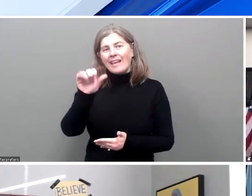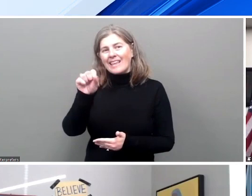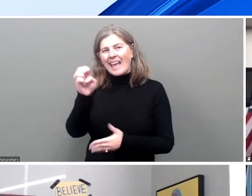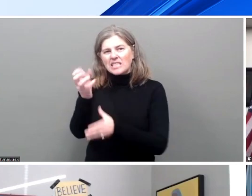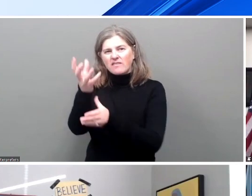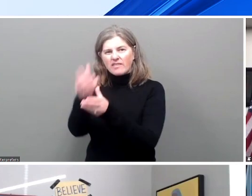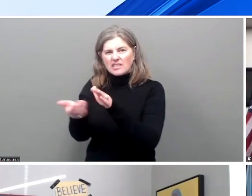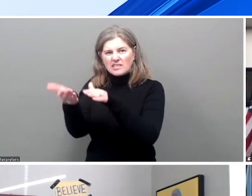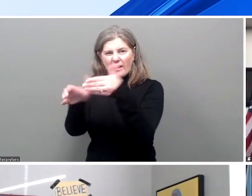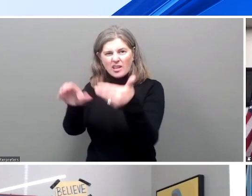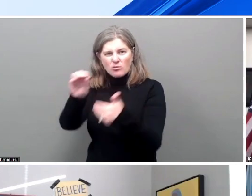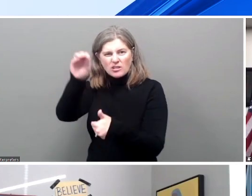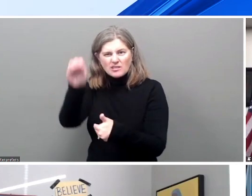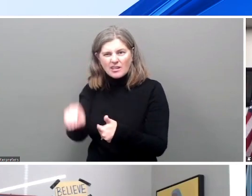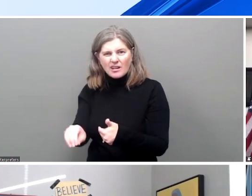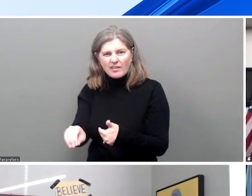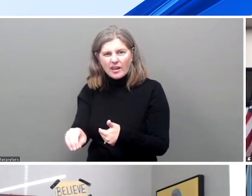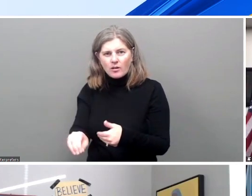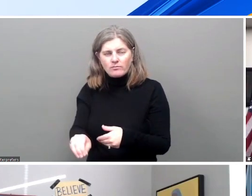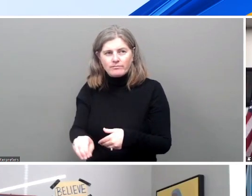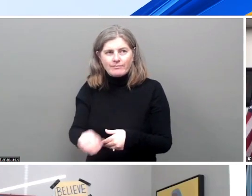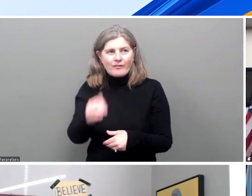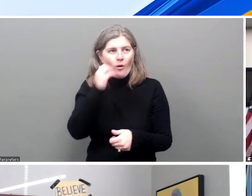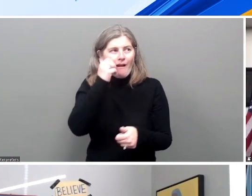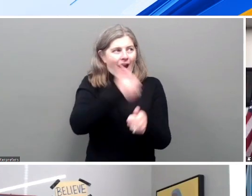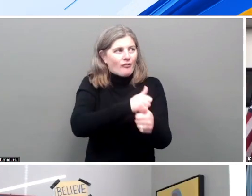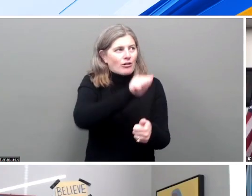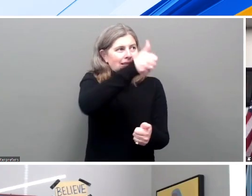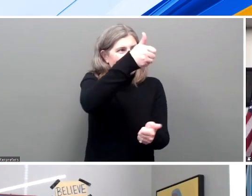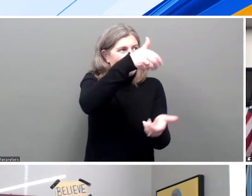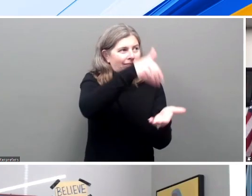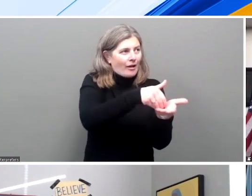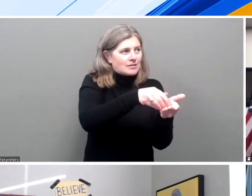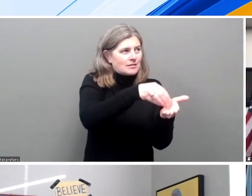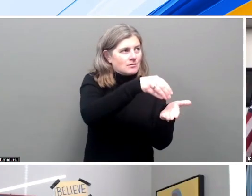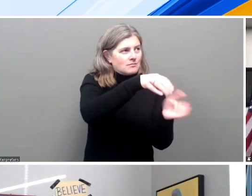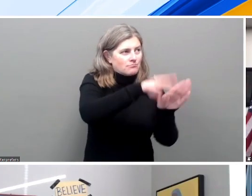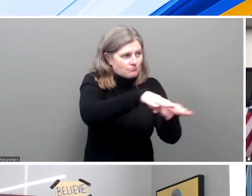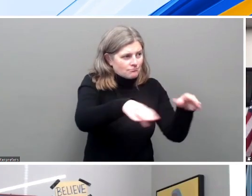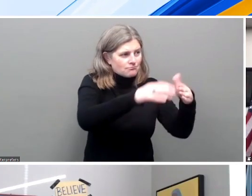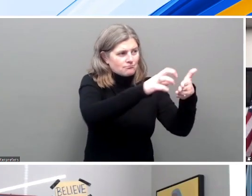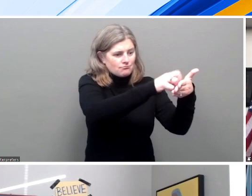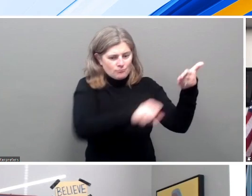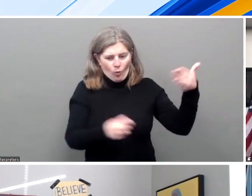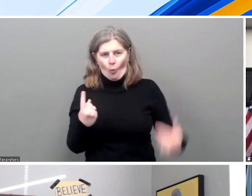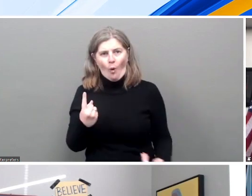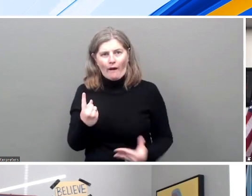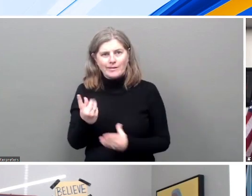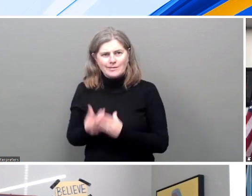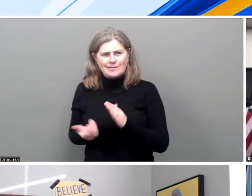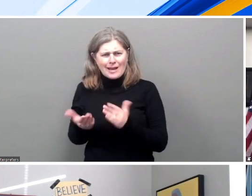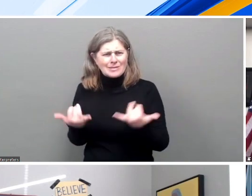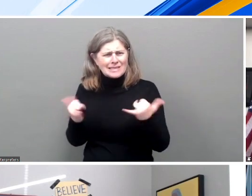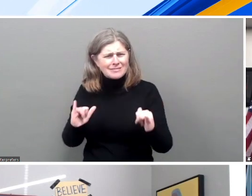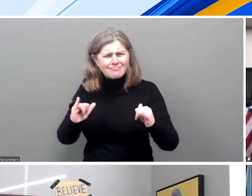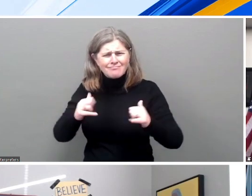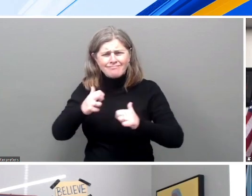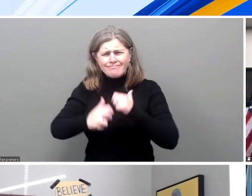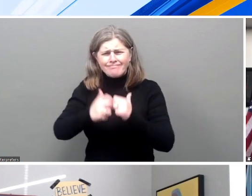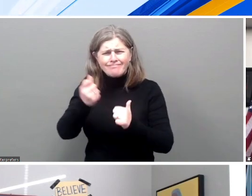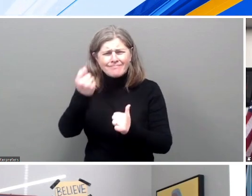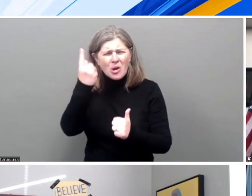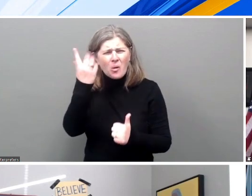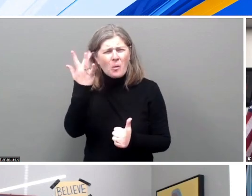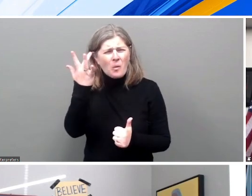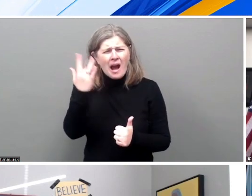like 1 in 10,000 deaths. So I'm still having trouble understanding why